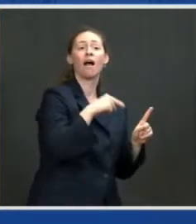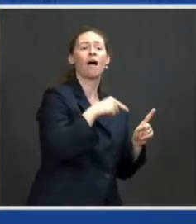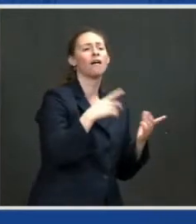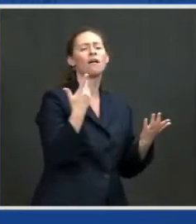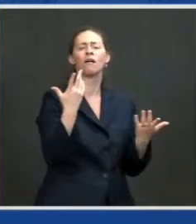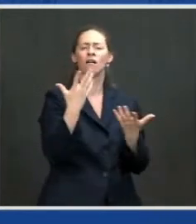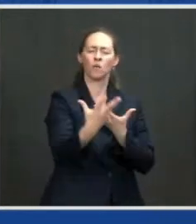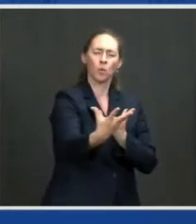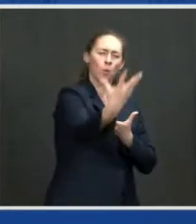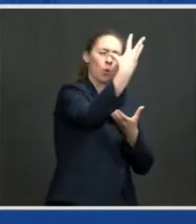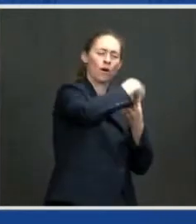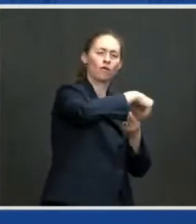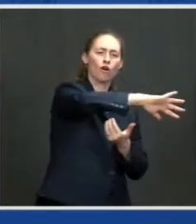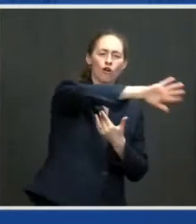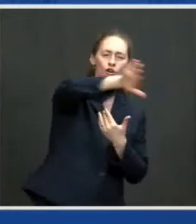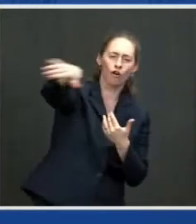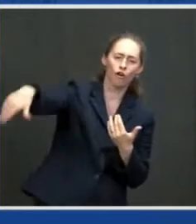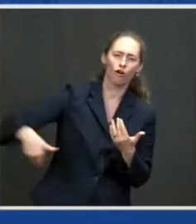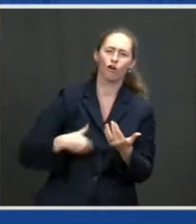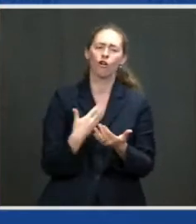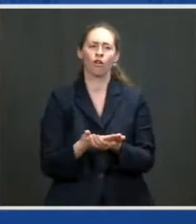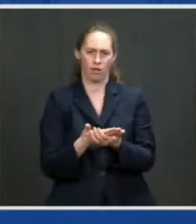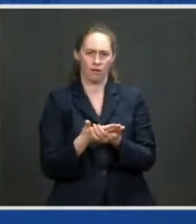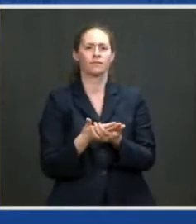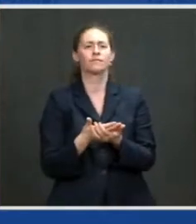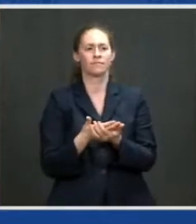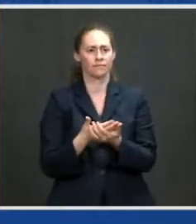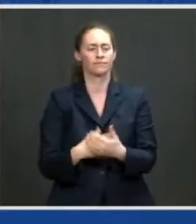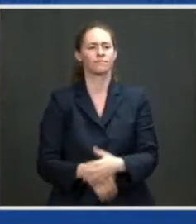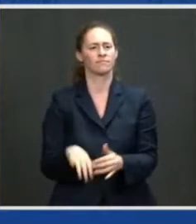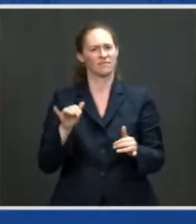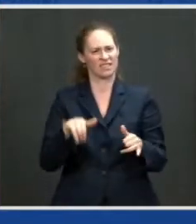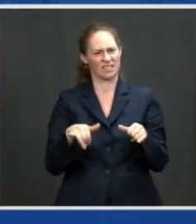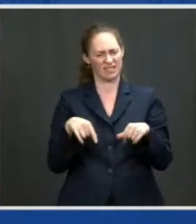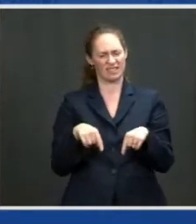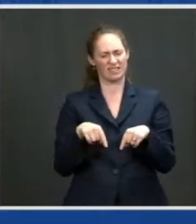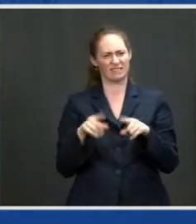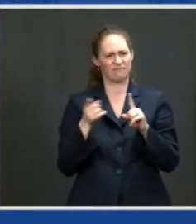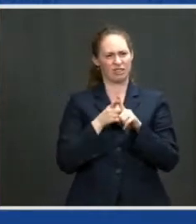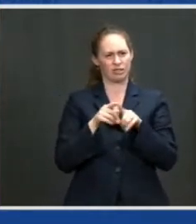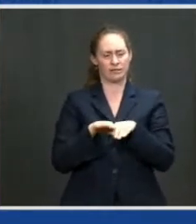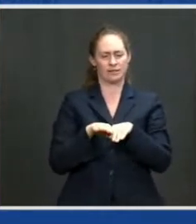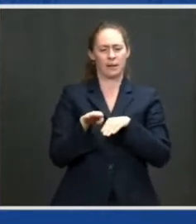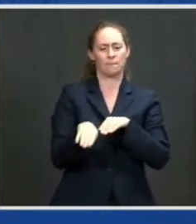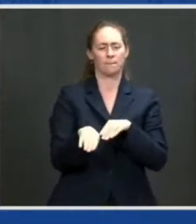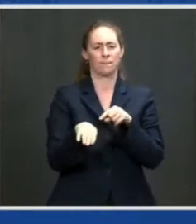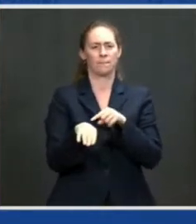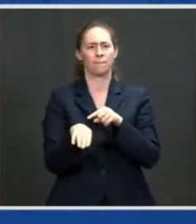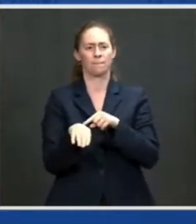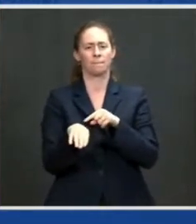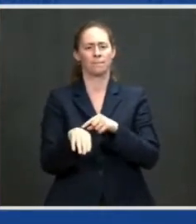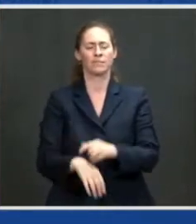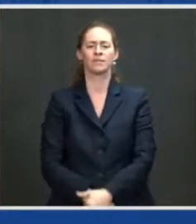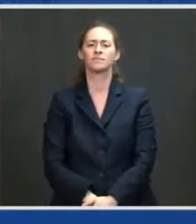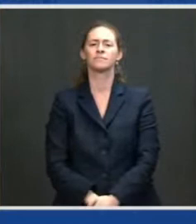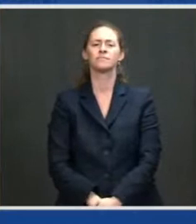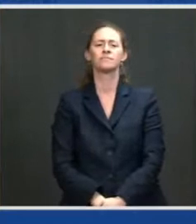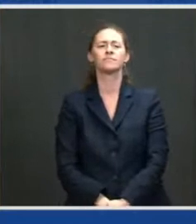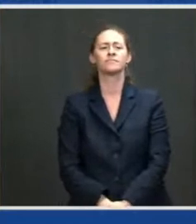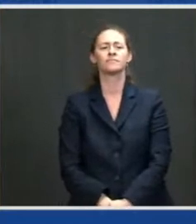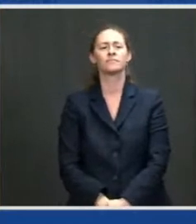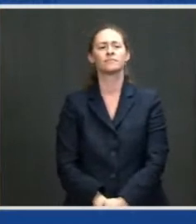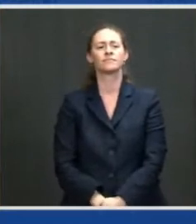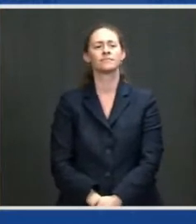first step. We're going to build on the incentive and incredible progress that we've made and set America